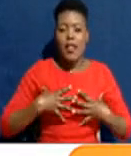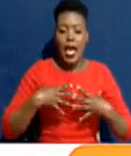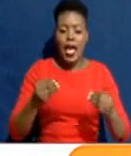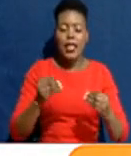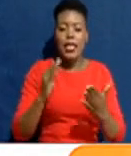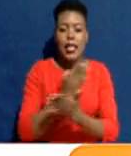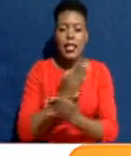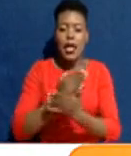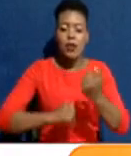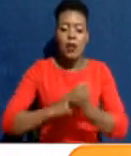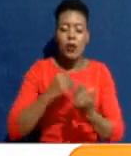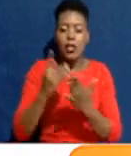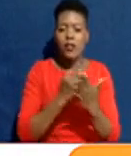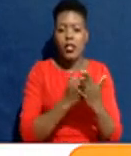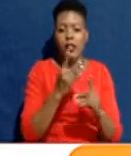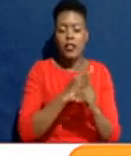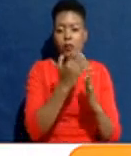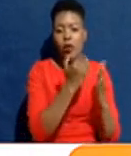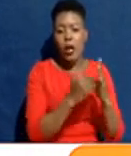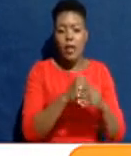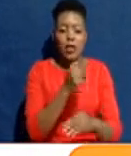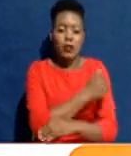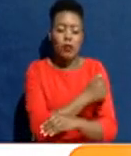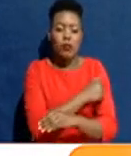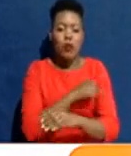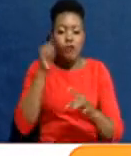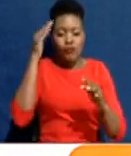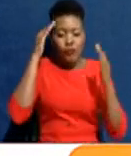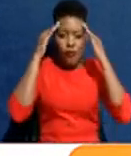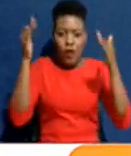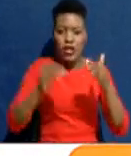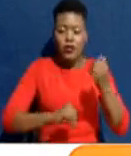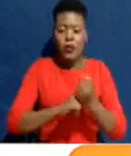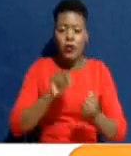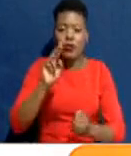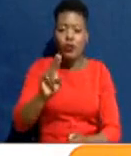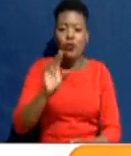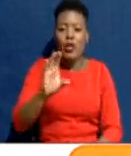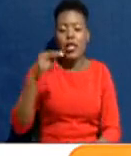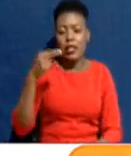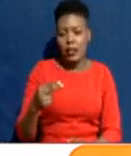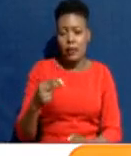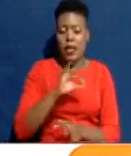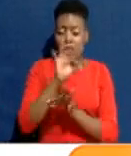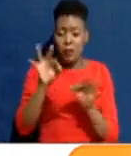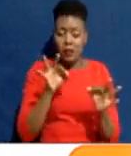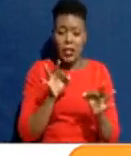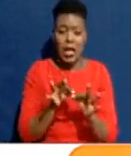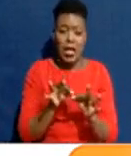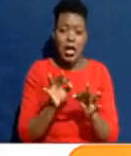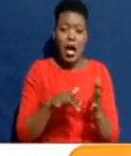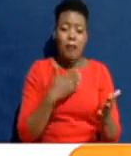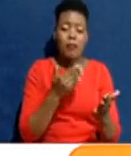various programs aimed at supporting universal health care coverage. Mr. Speaker, specific